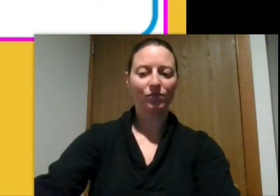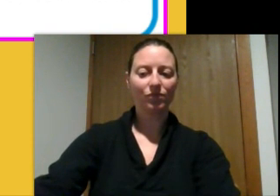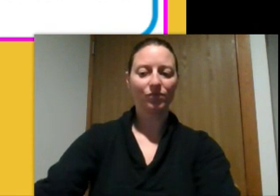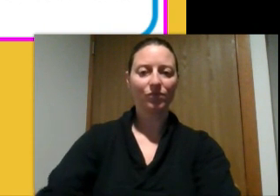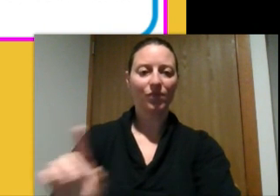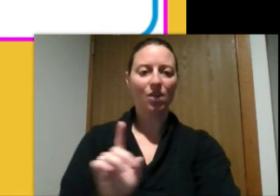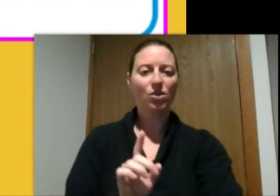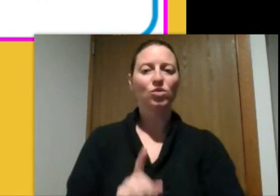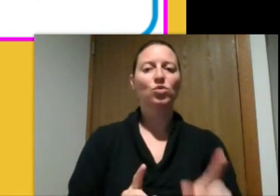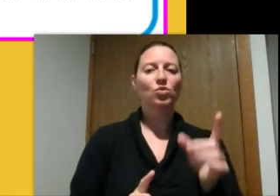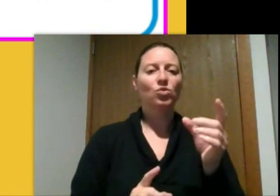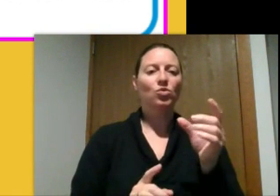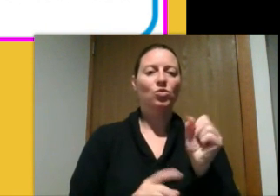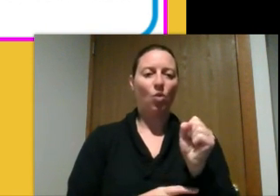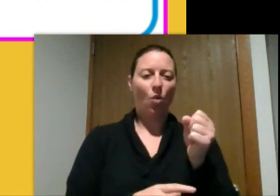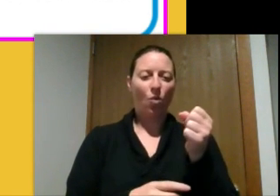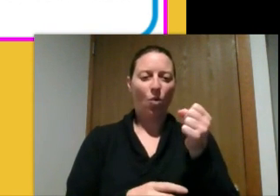age of 40